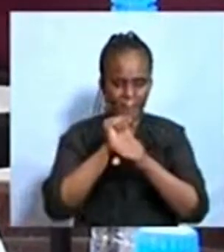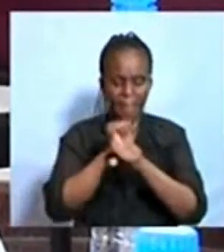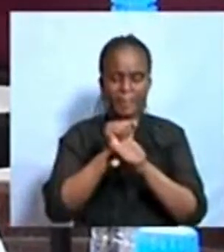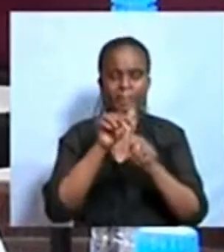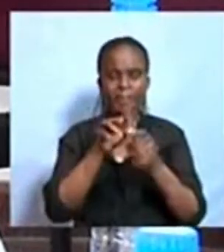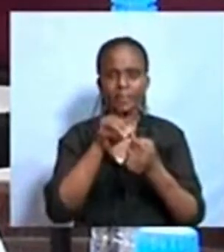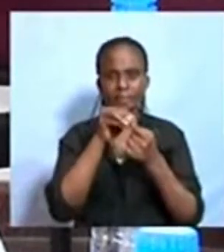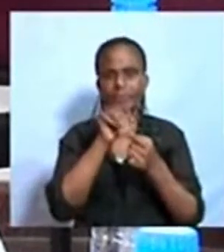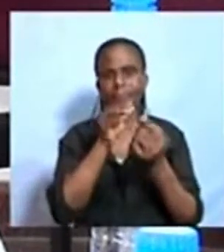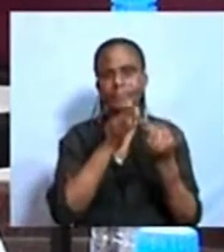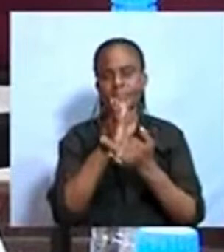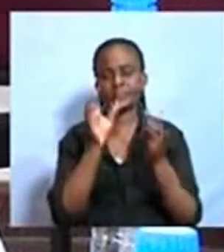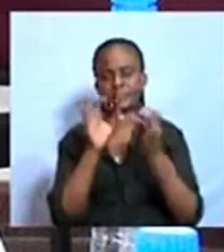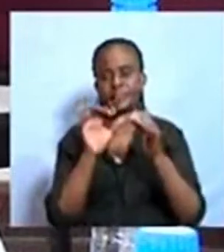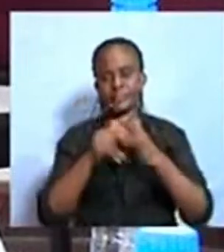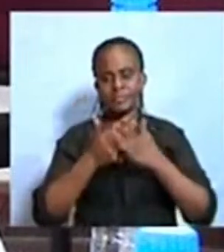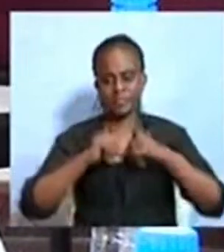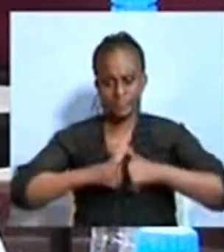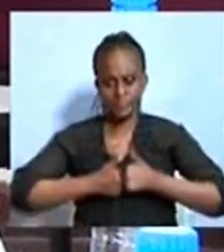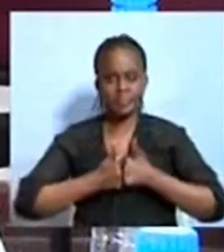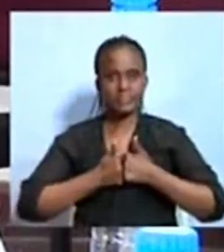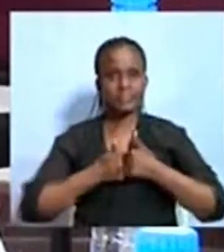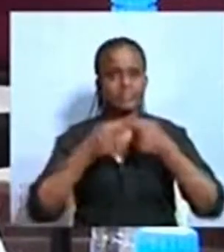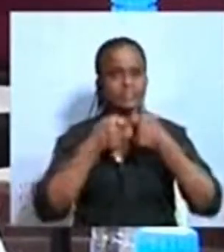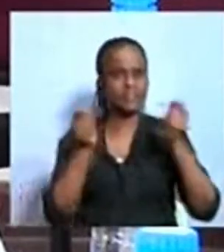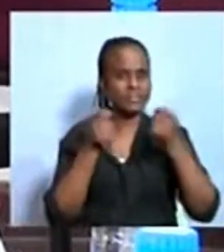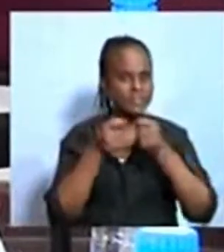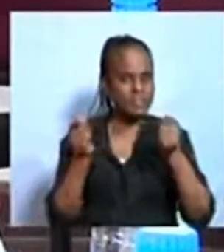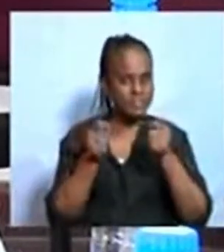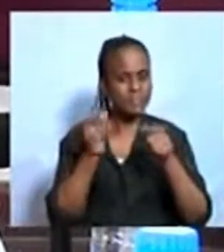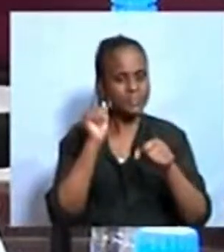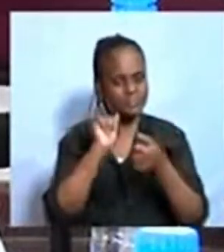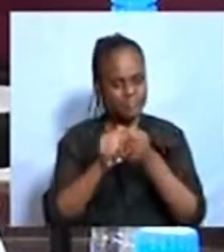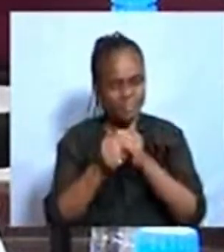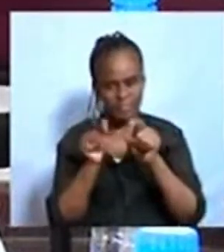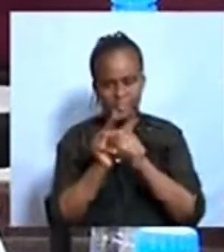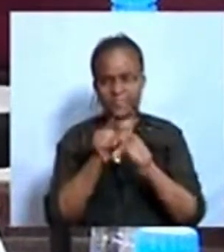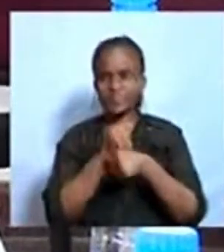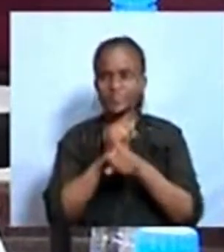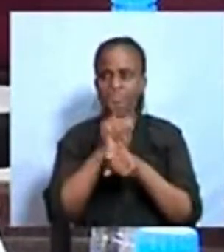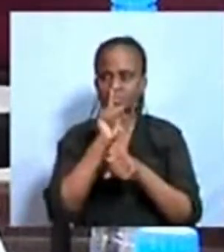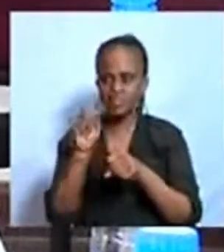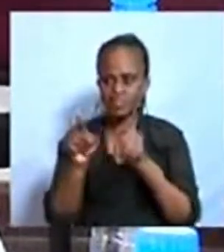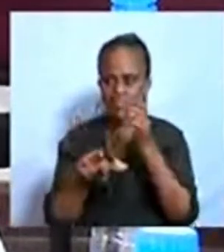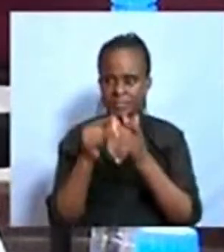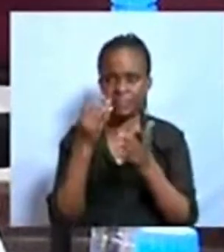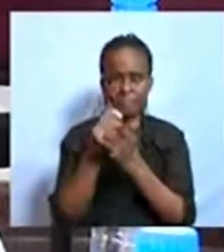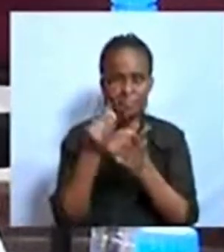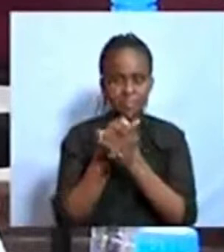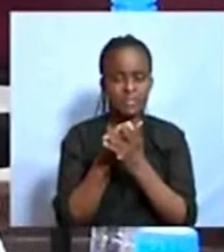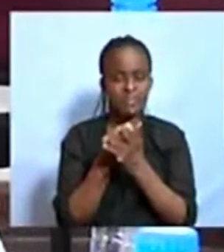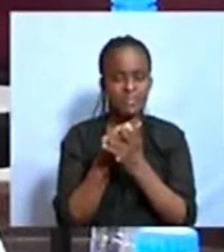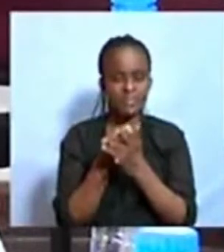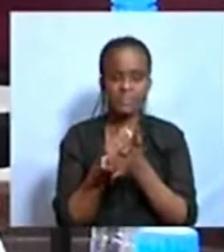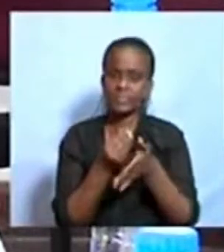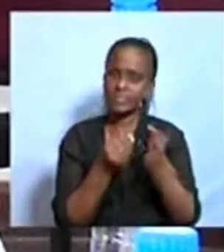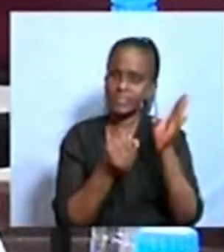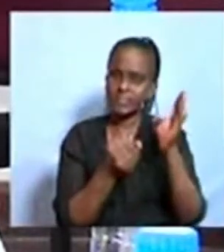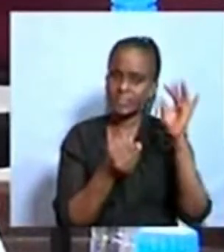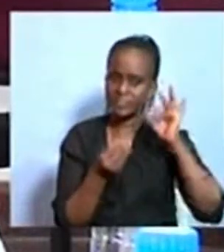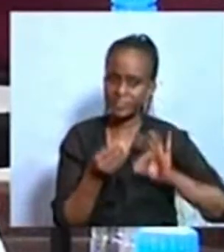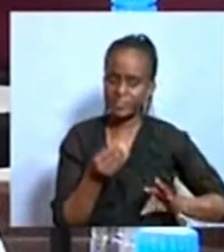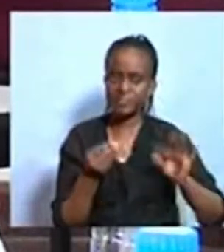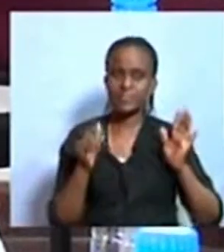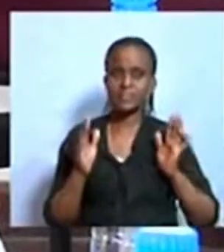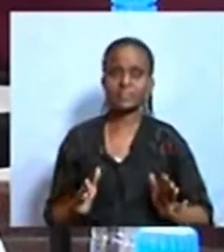this committee, is how do we unlock the bottlenecks and ensure that the funds flow to the